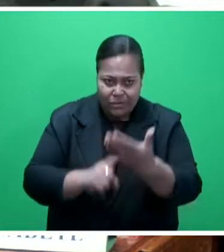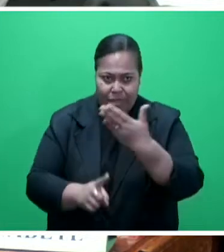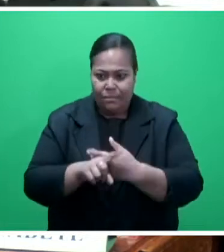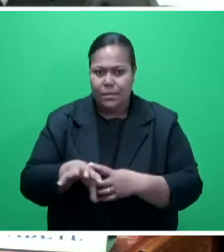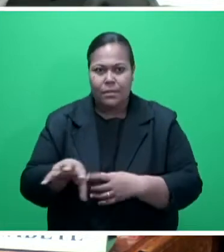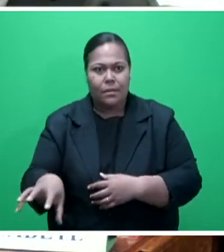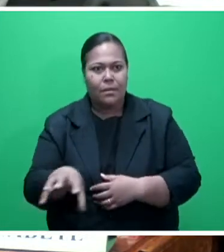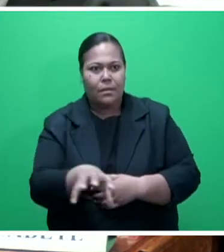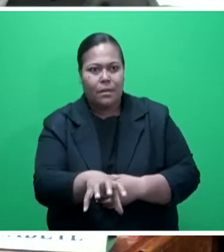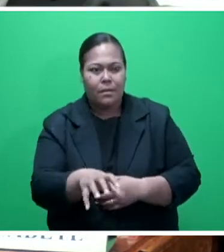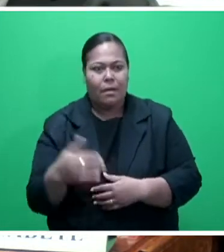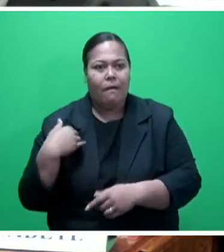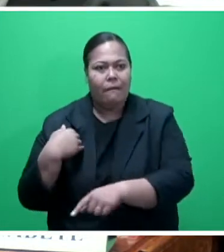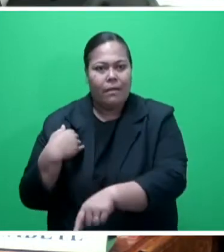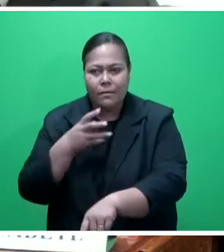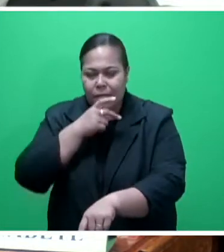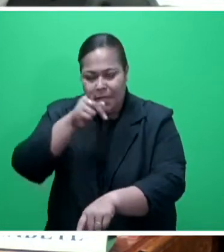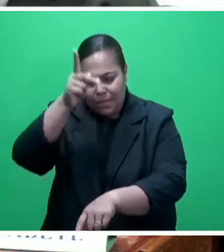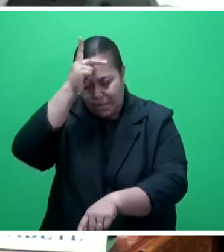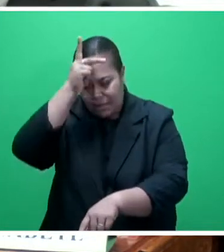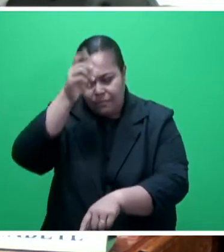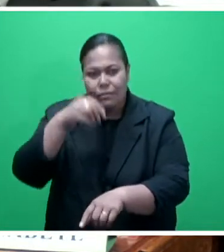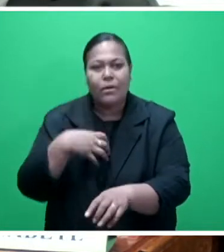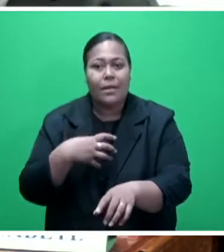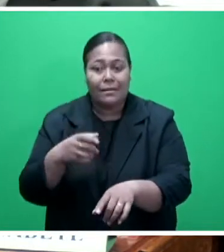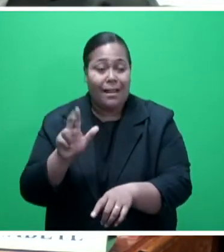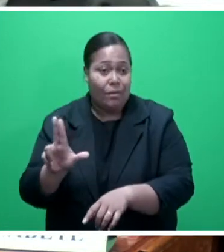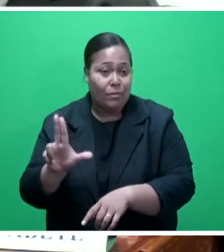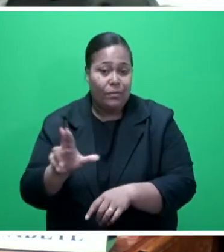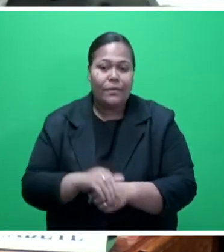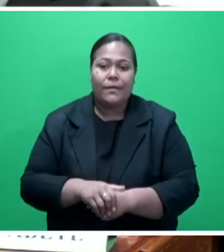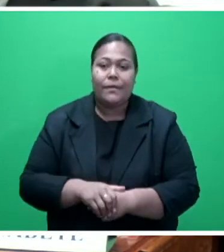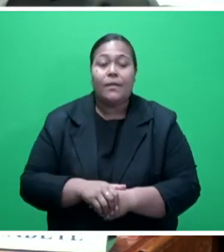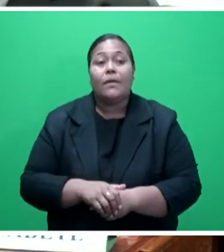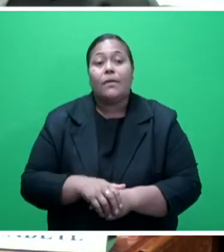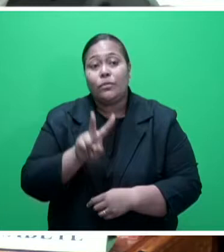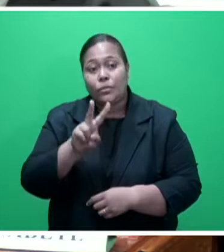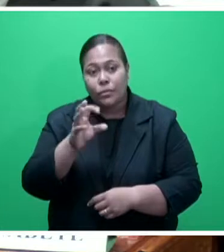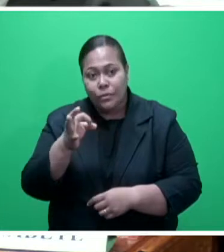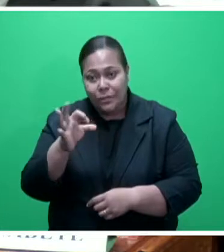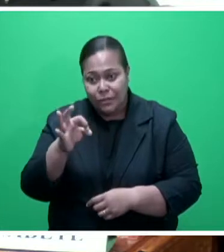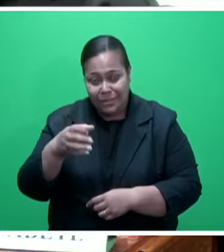more vulnerable to the impact of TC Harold. In fact, for the